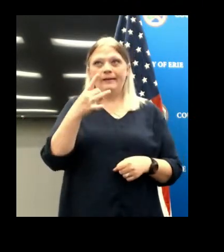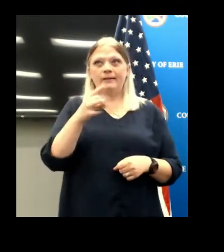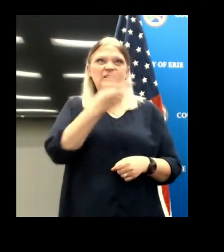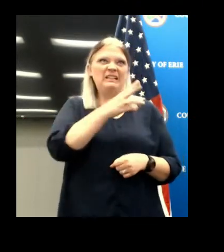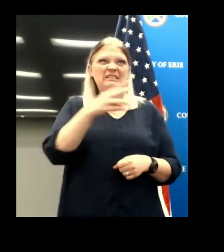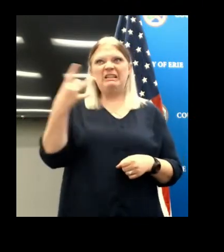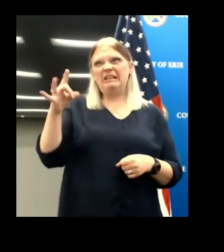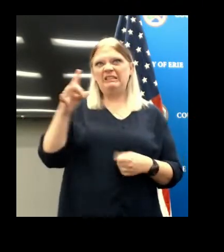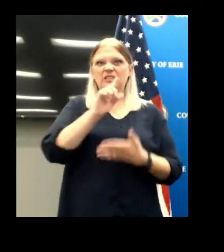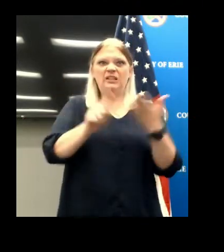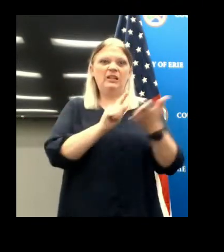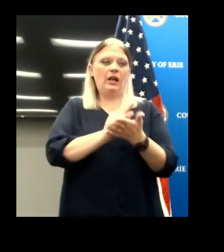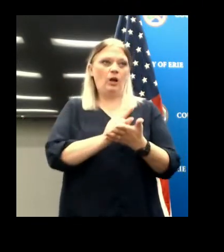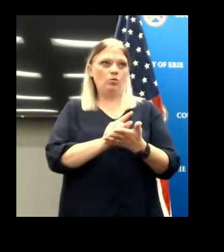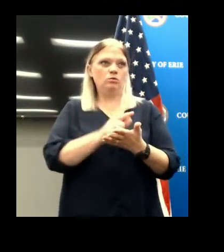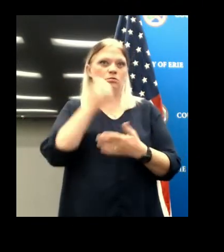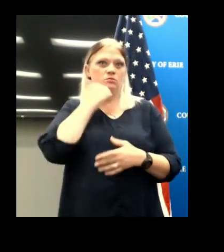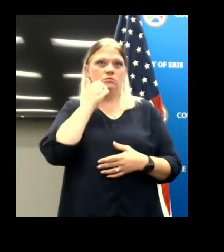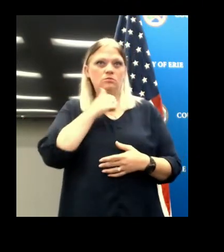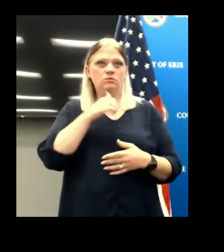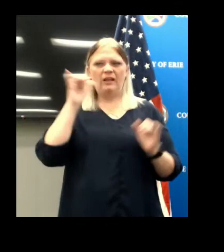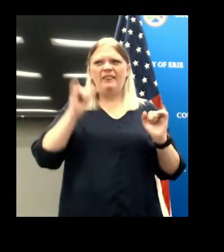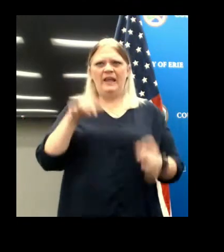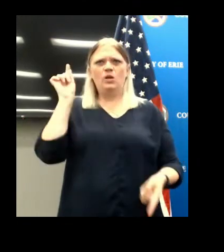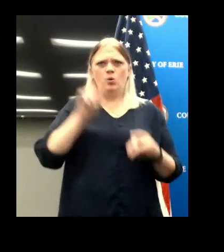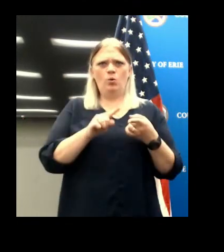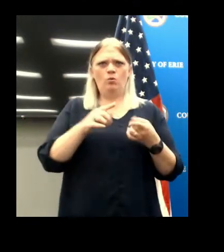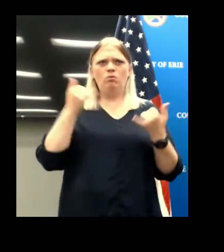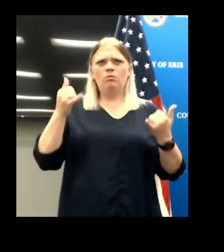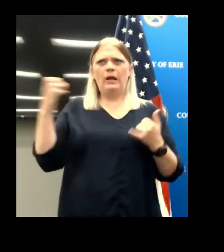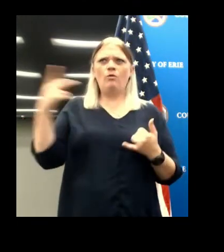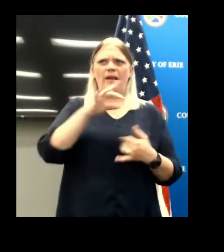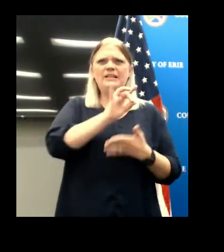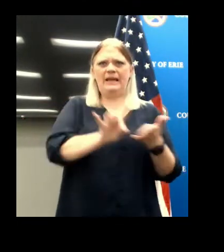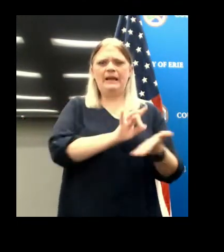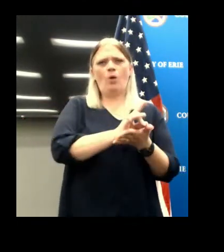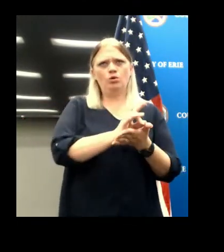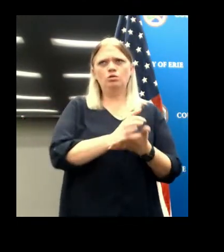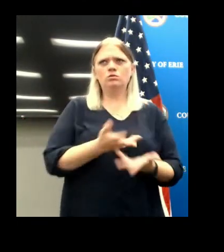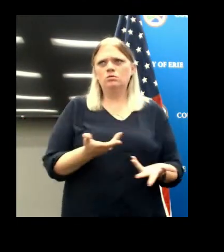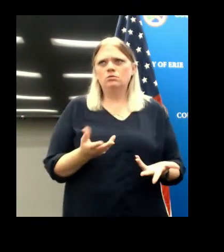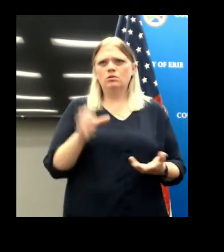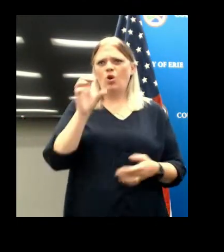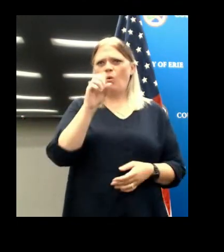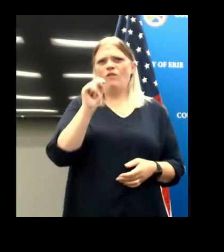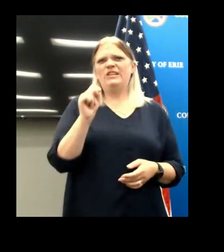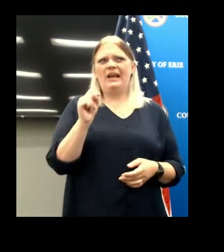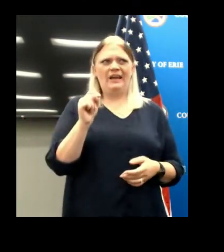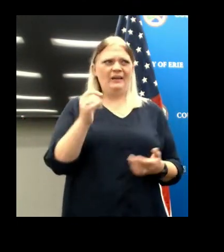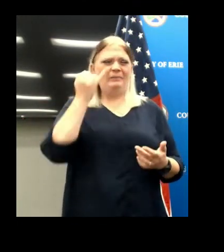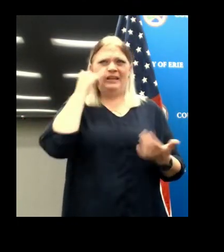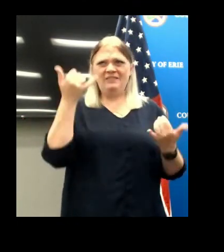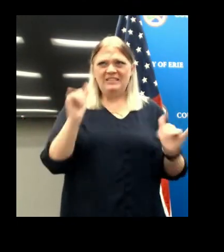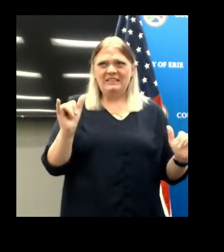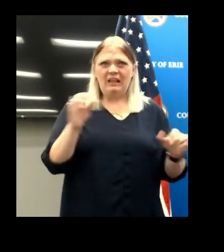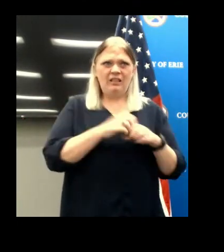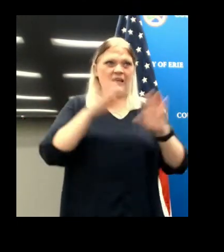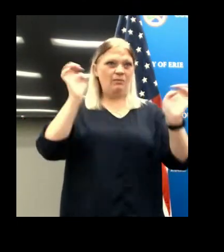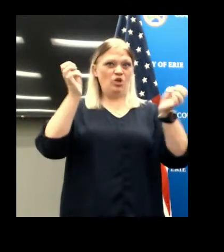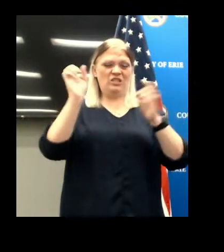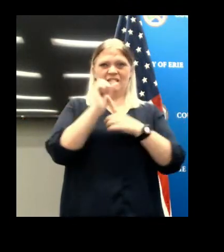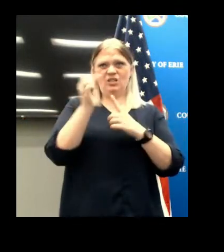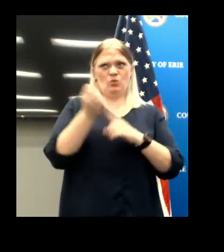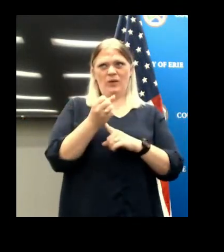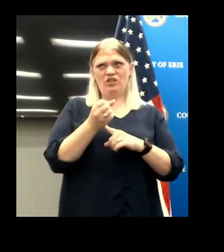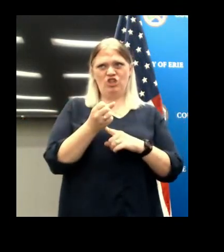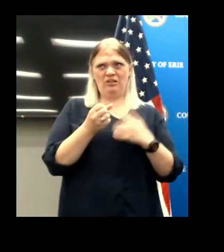workdays. That's dropped. Now, pretty much, we're back to 8-hour shifts. So the overtime, even if we're still in a emergency